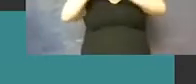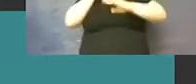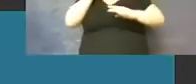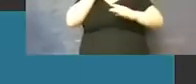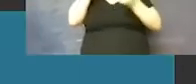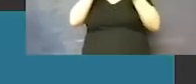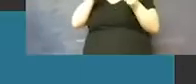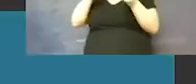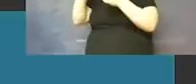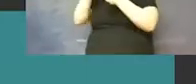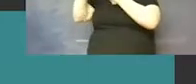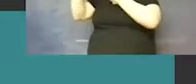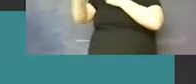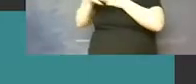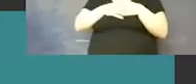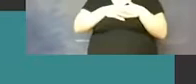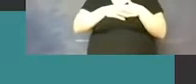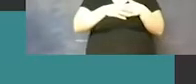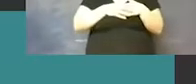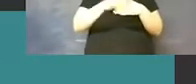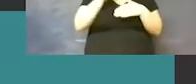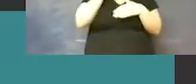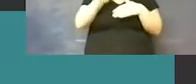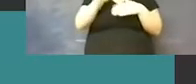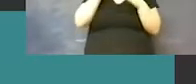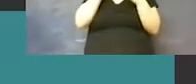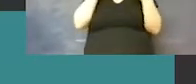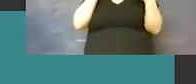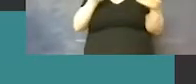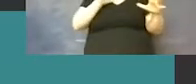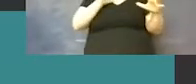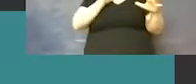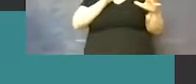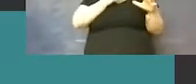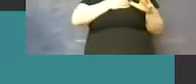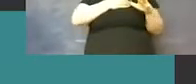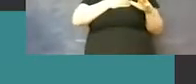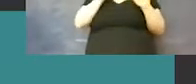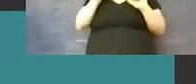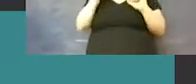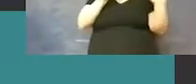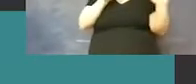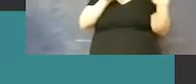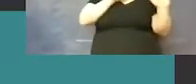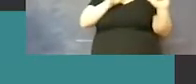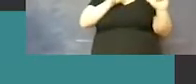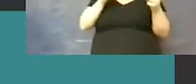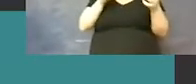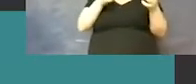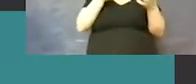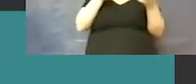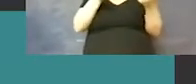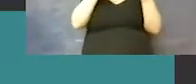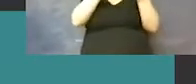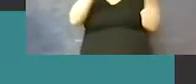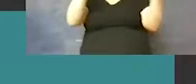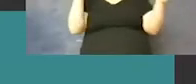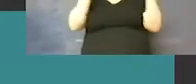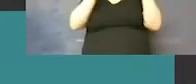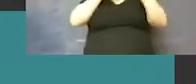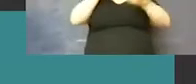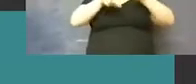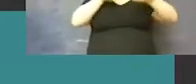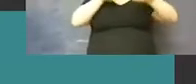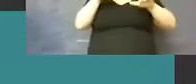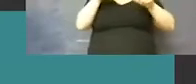I think that's the end of our slide and we really just wanted to open it up to questions from the community and see what kind of things we can